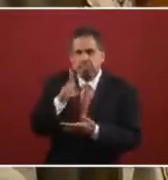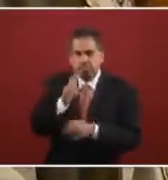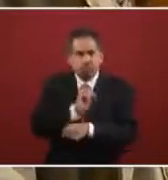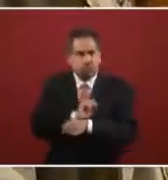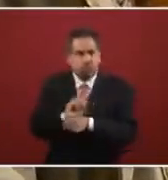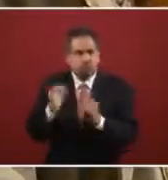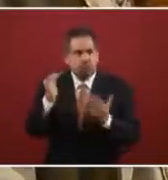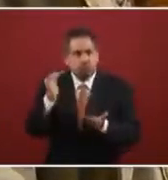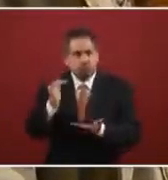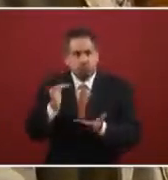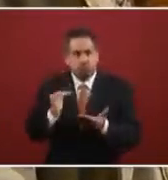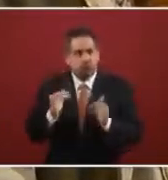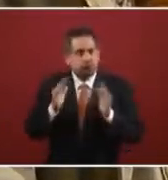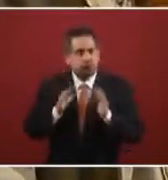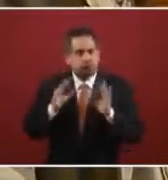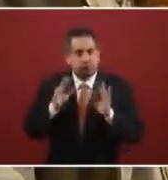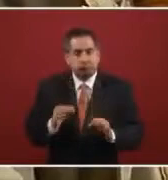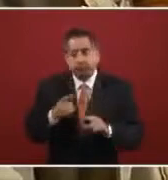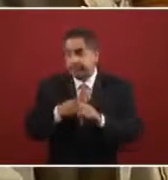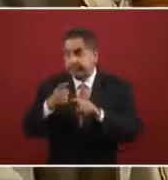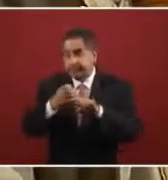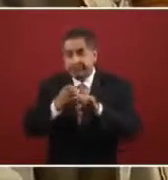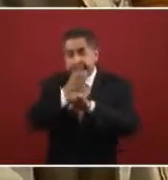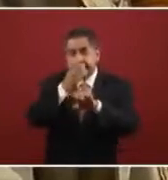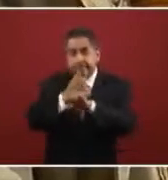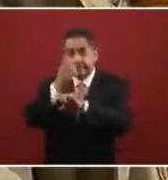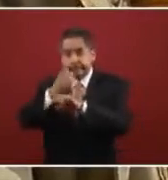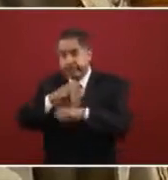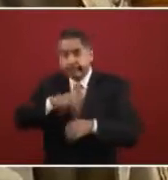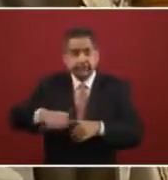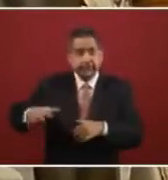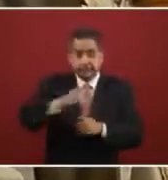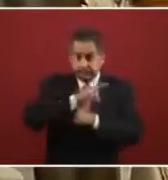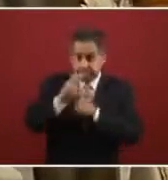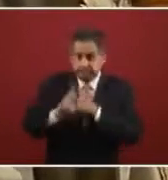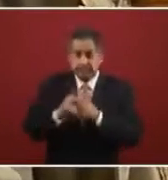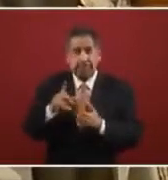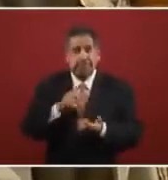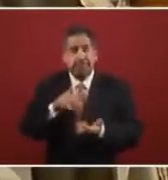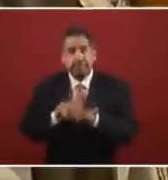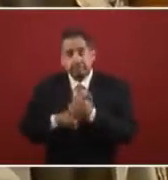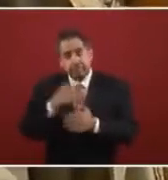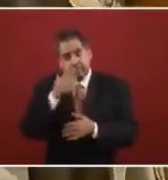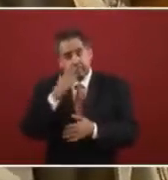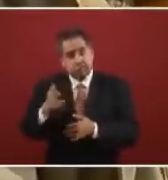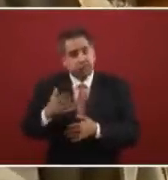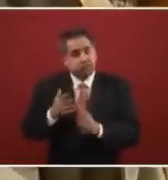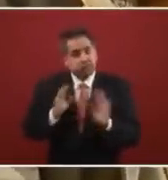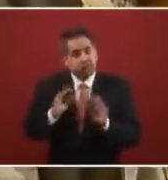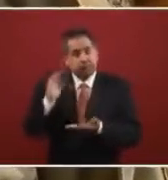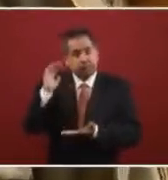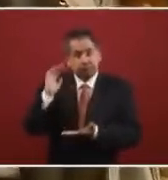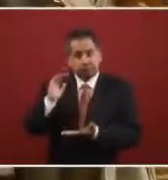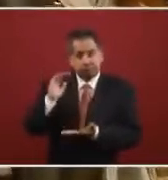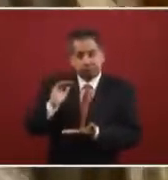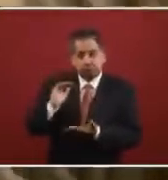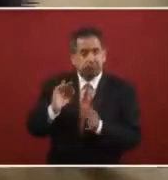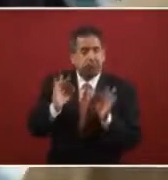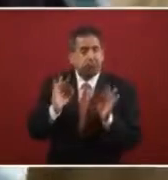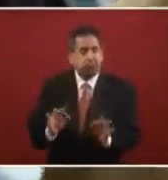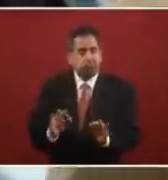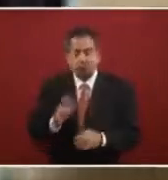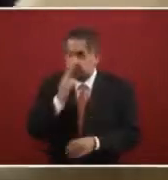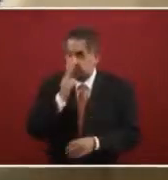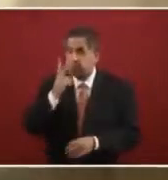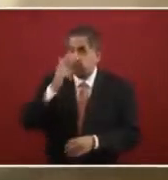lowering. De tantos estados y de From tantos so many municipios de todo el states and país, municipalities, tenemos un buen we número have de a bajas good en number todo of eso de la lowering